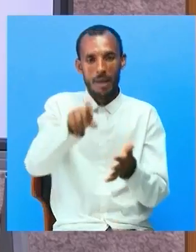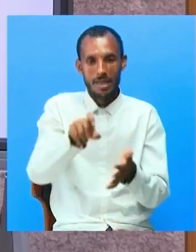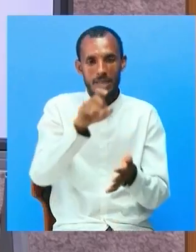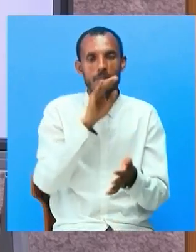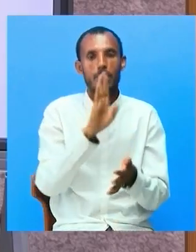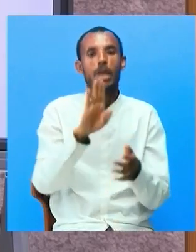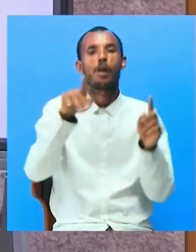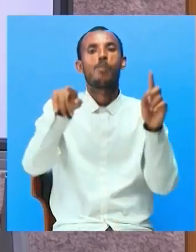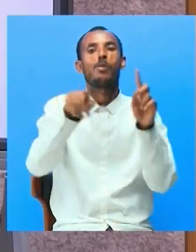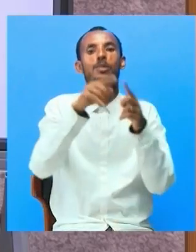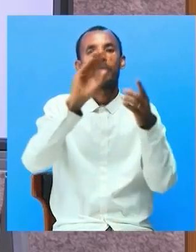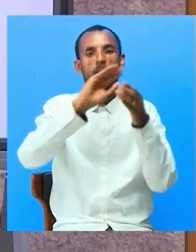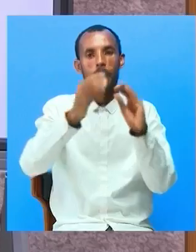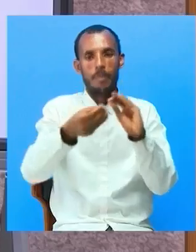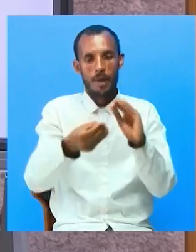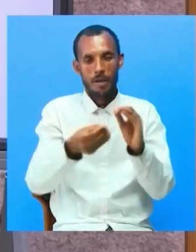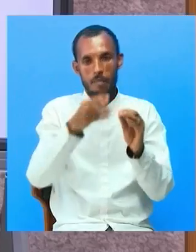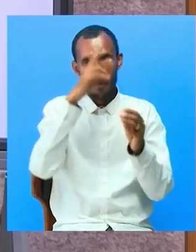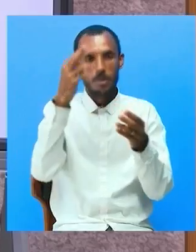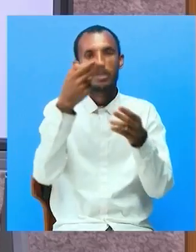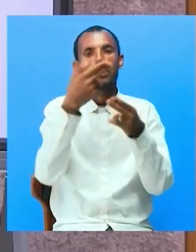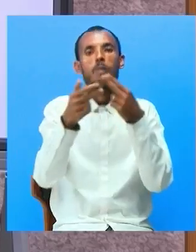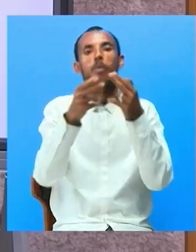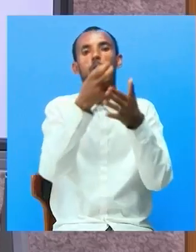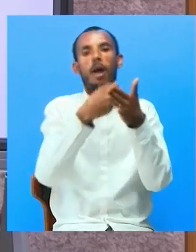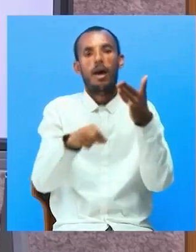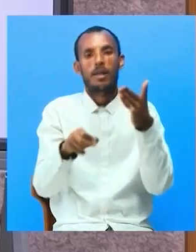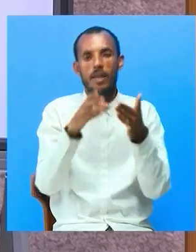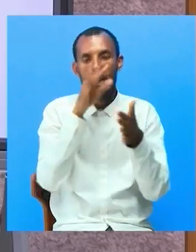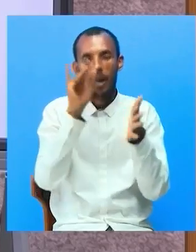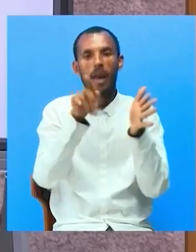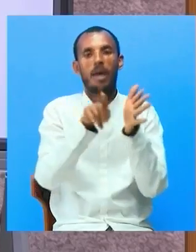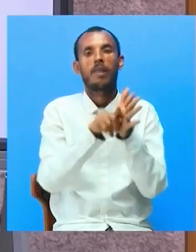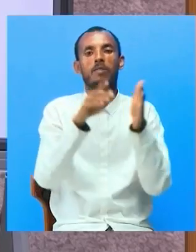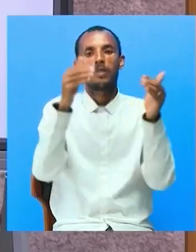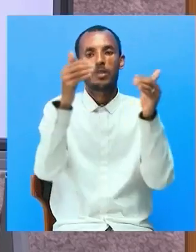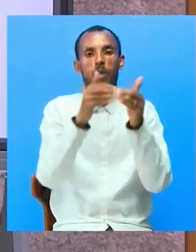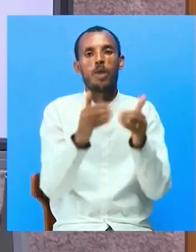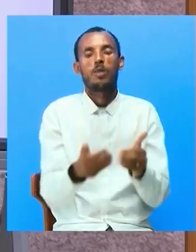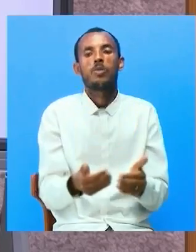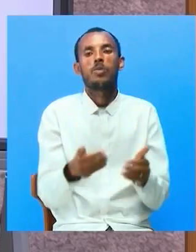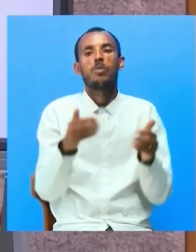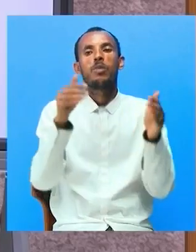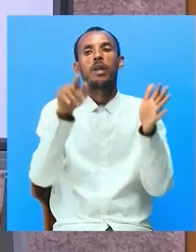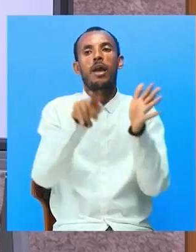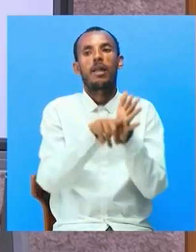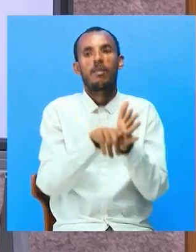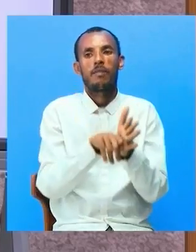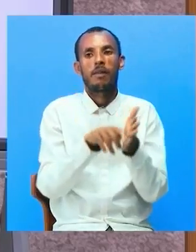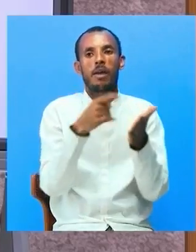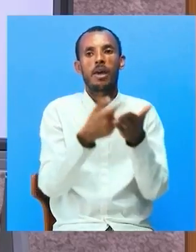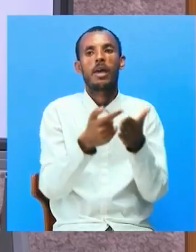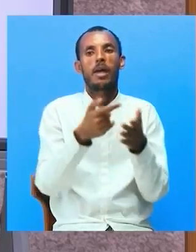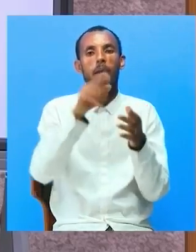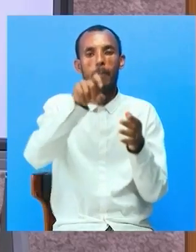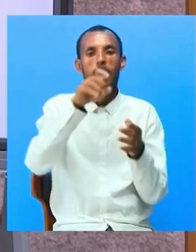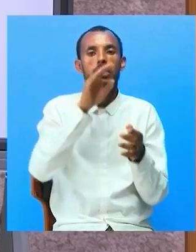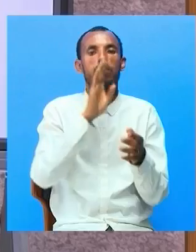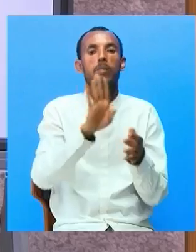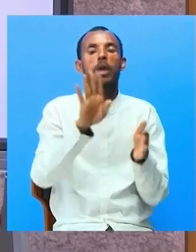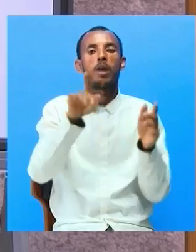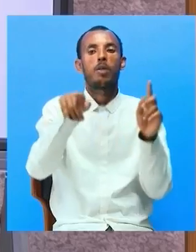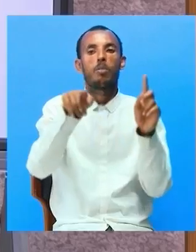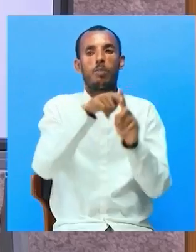be positive, because the product of positive and negative gives you negative. Therefore, the number here must be